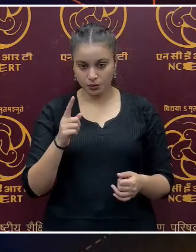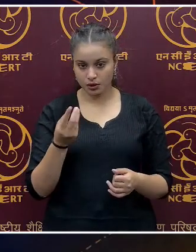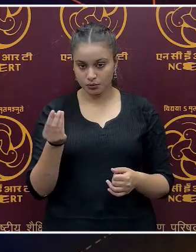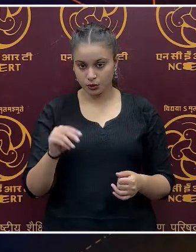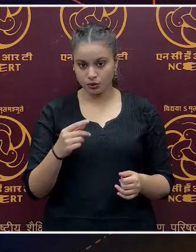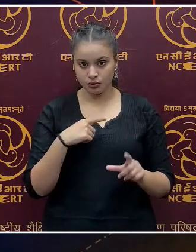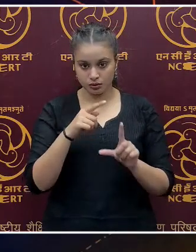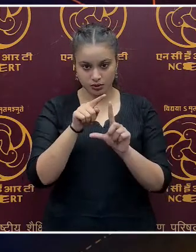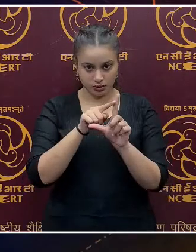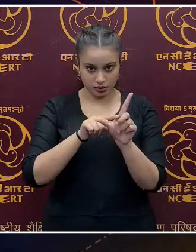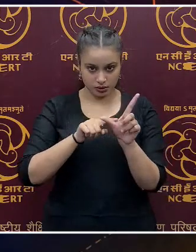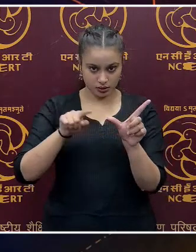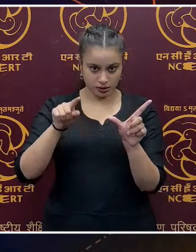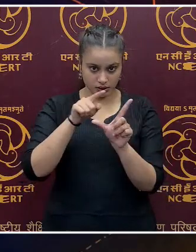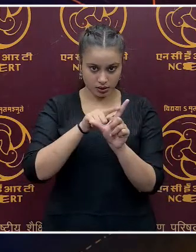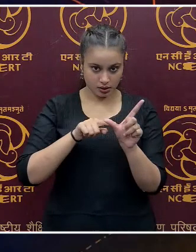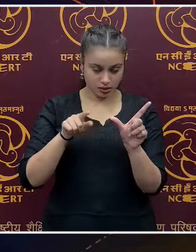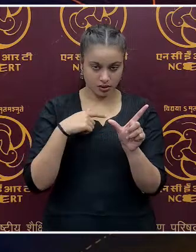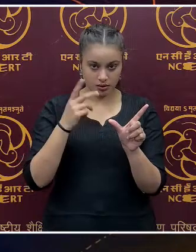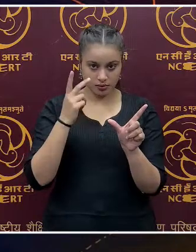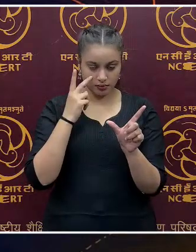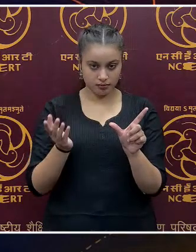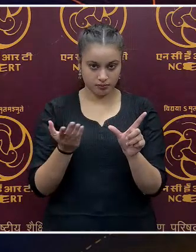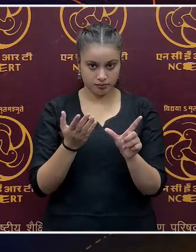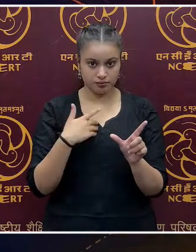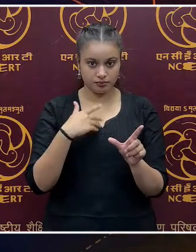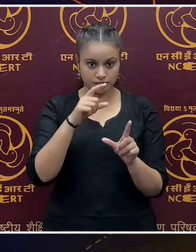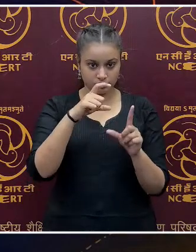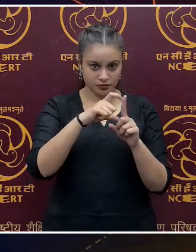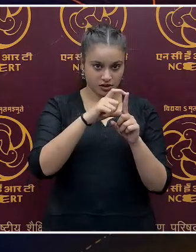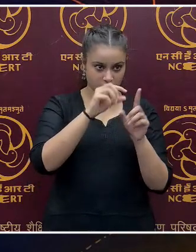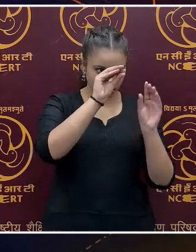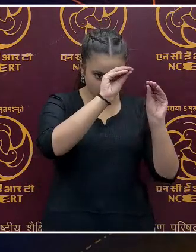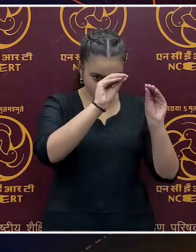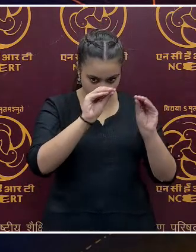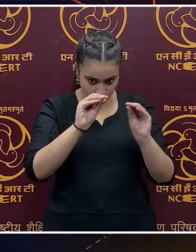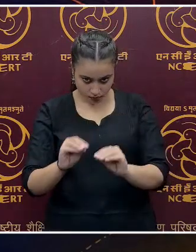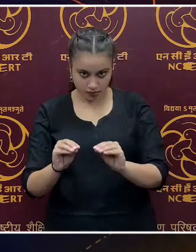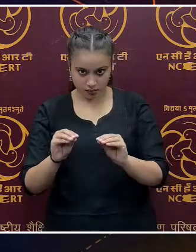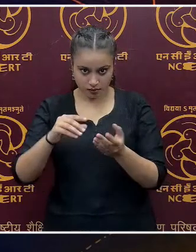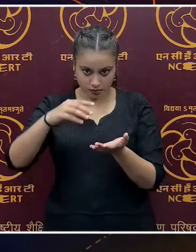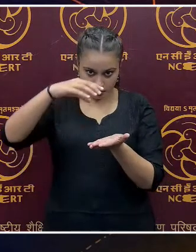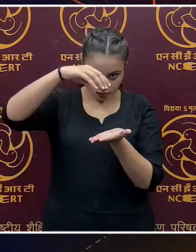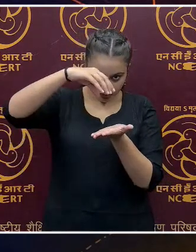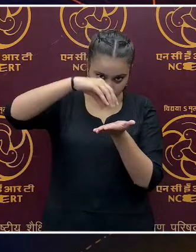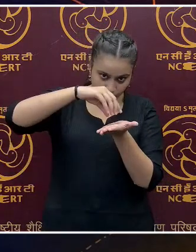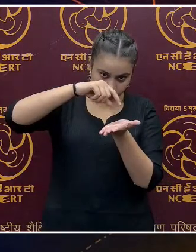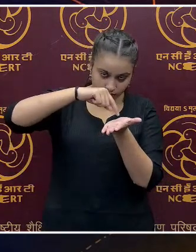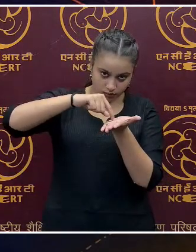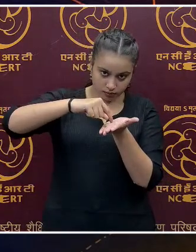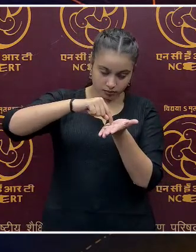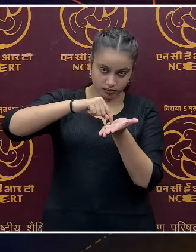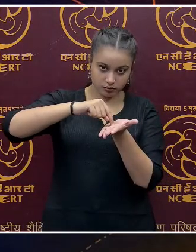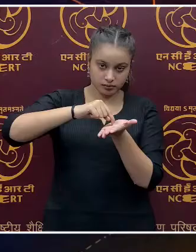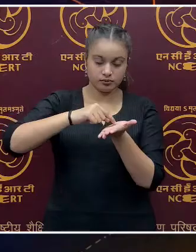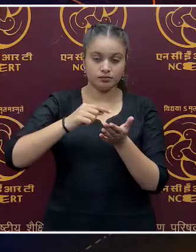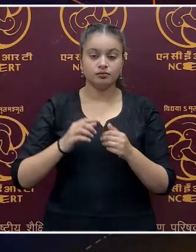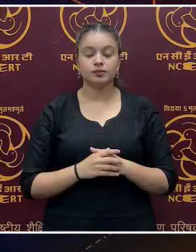of question, we will go and drag the protractor here, and we will coincidence